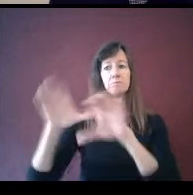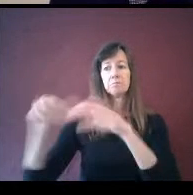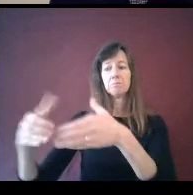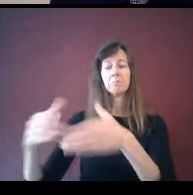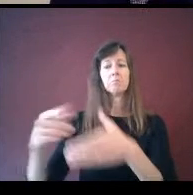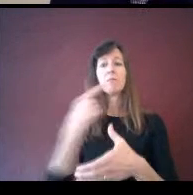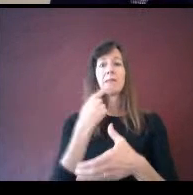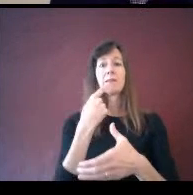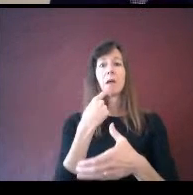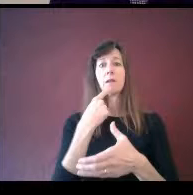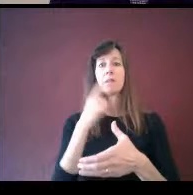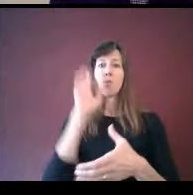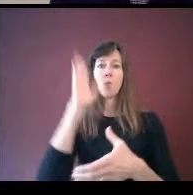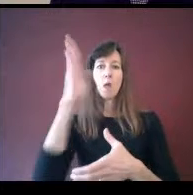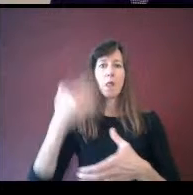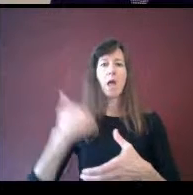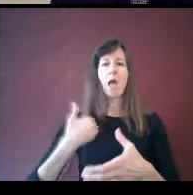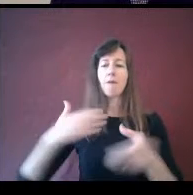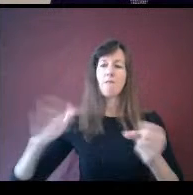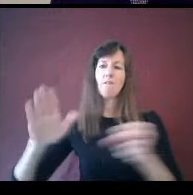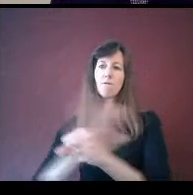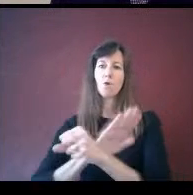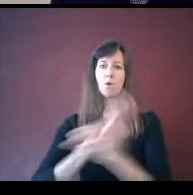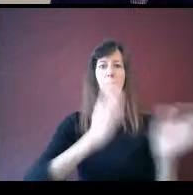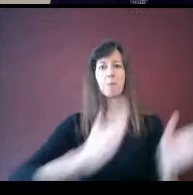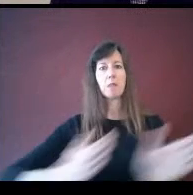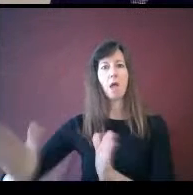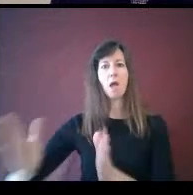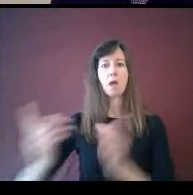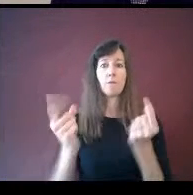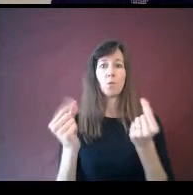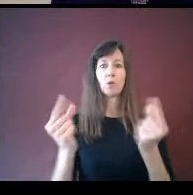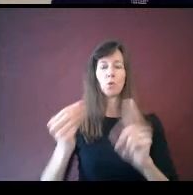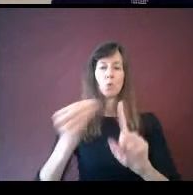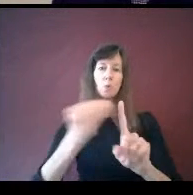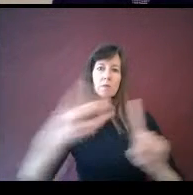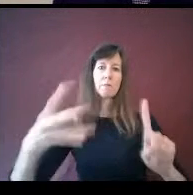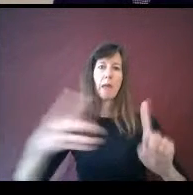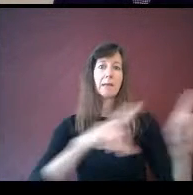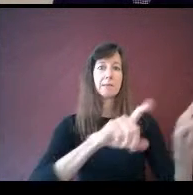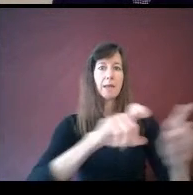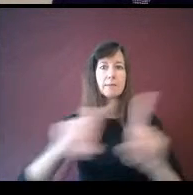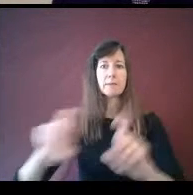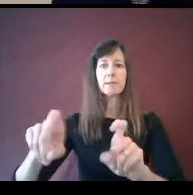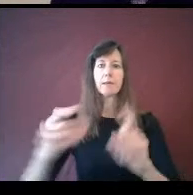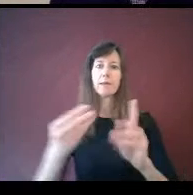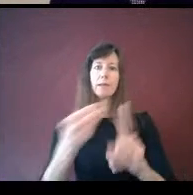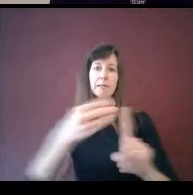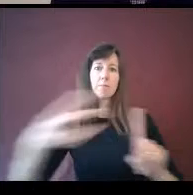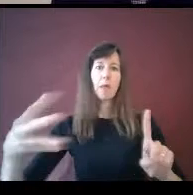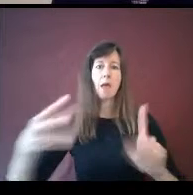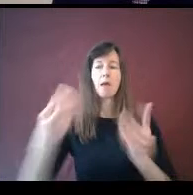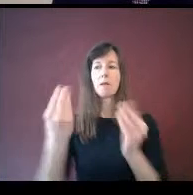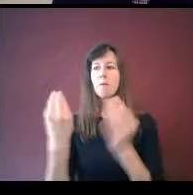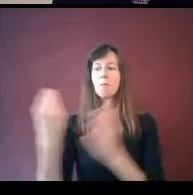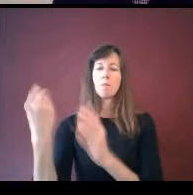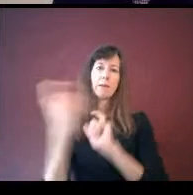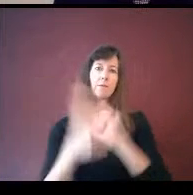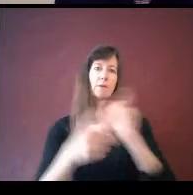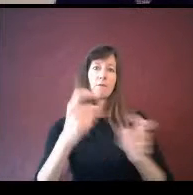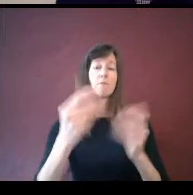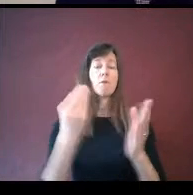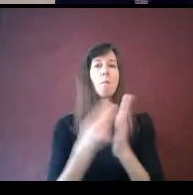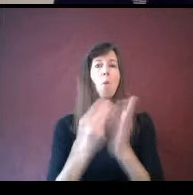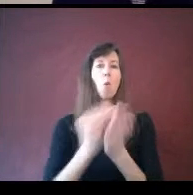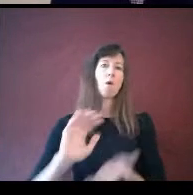federal plan to expand testing resources and funding, that we will start to see that expand. Right now, given the constraints